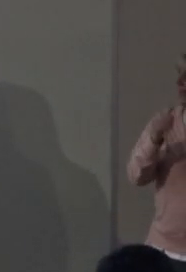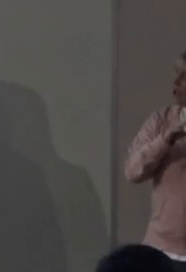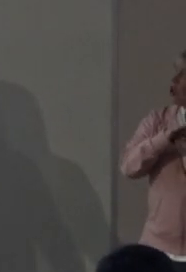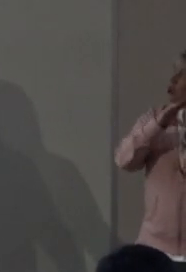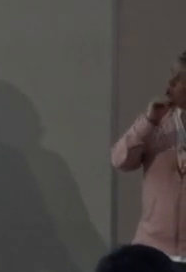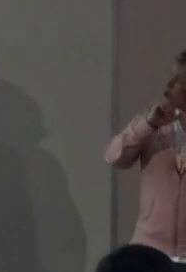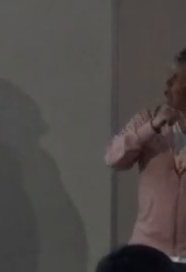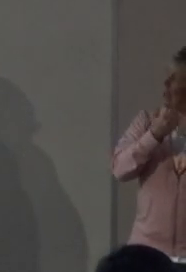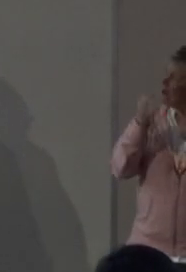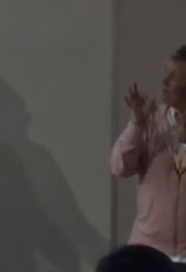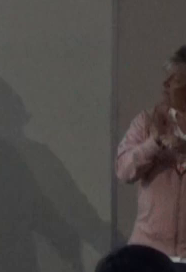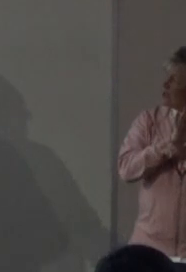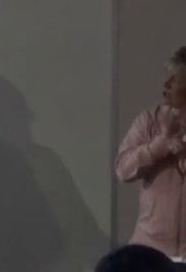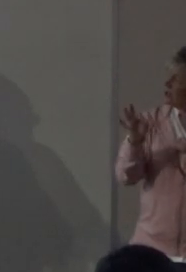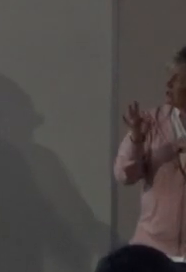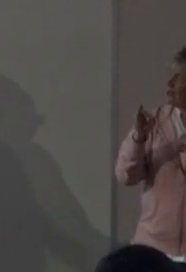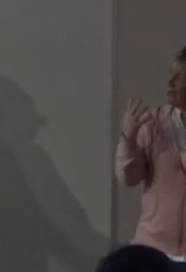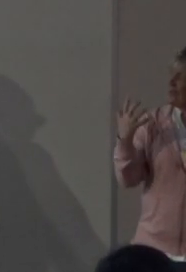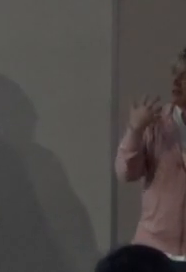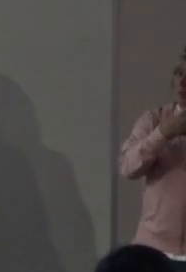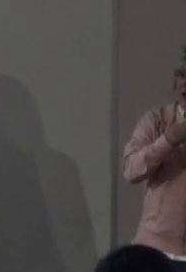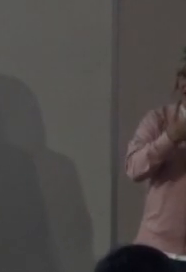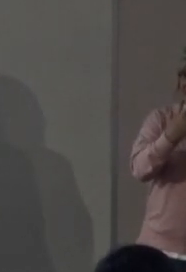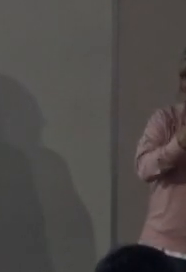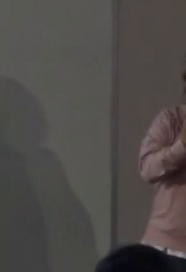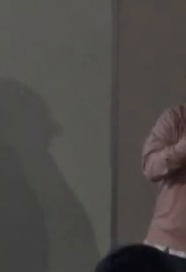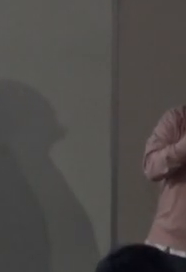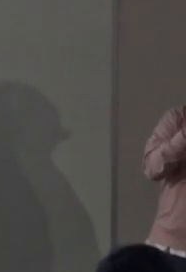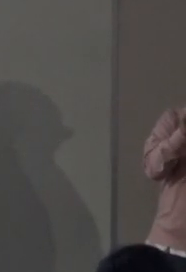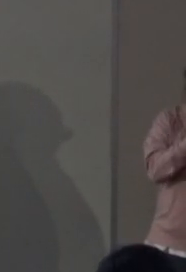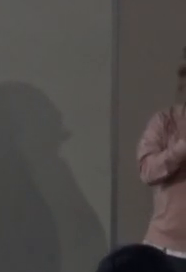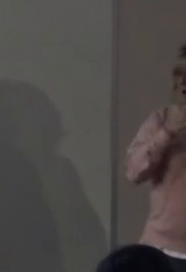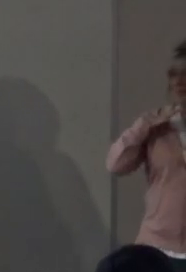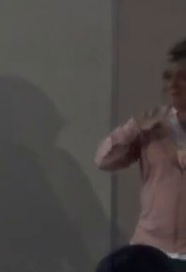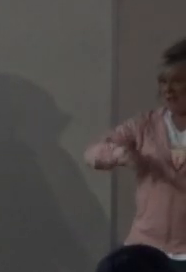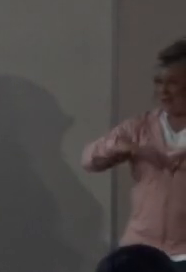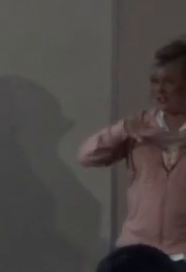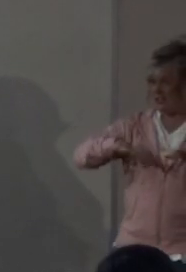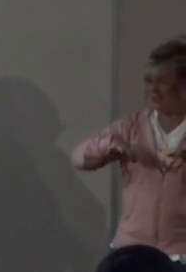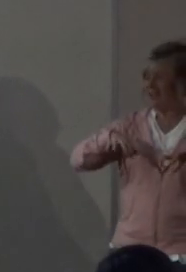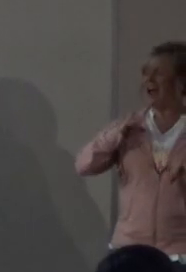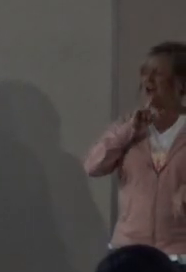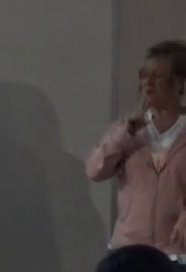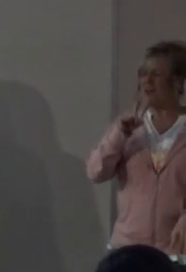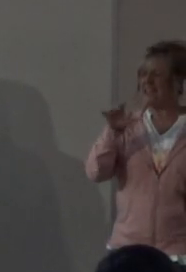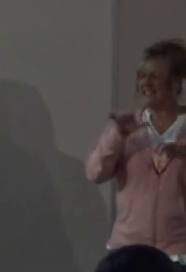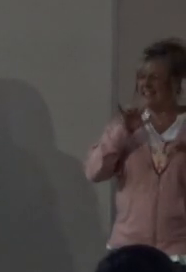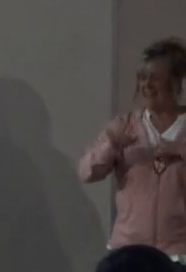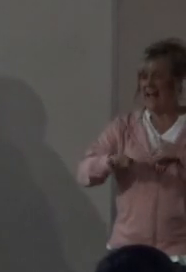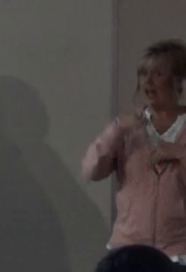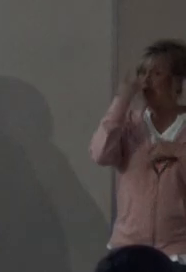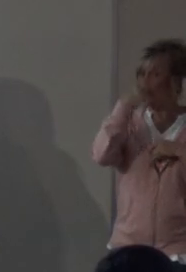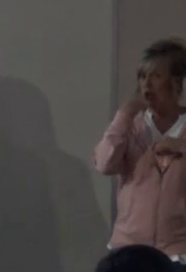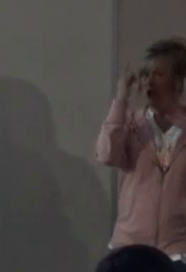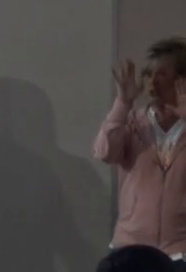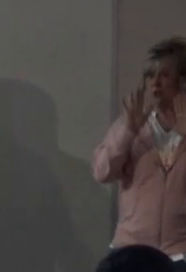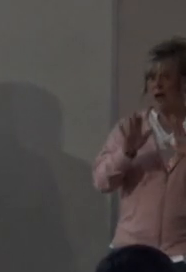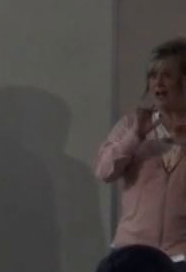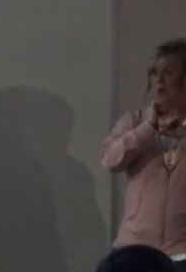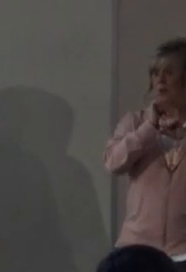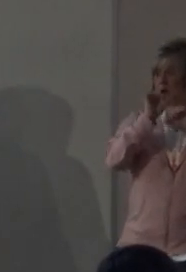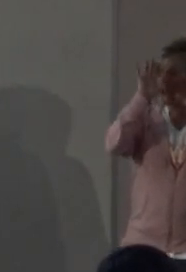functionally combine technology and fashion. I definitely did that. I got my butterflies onto a dress. It looks great. It works great. So